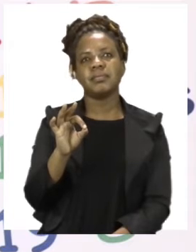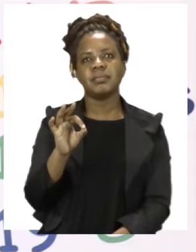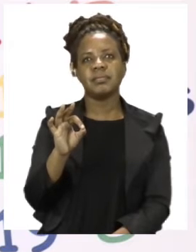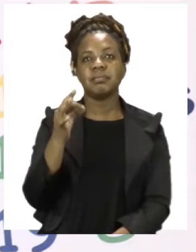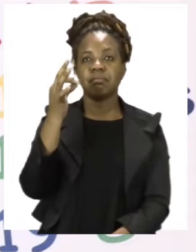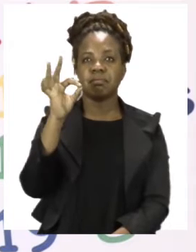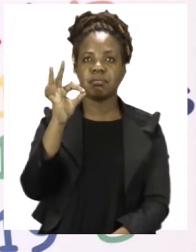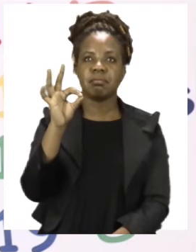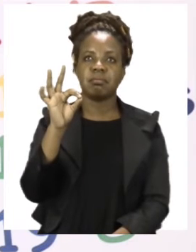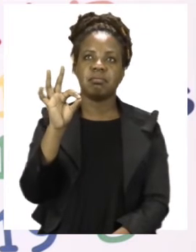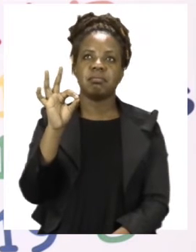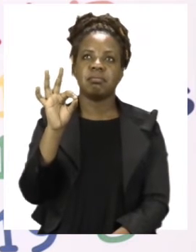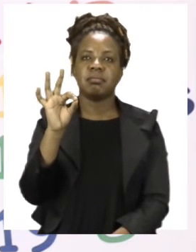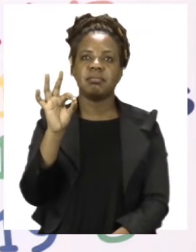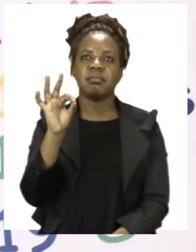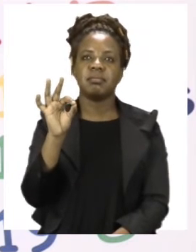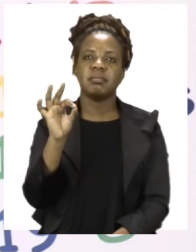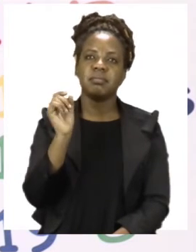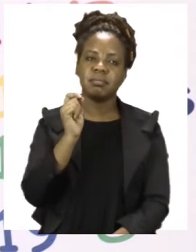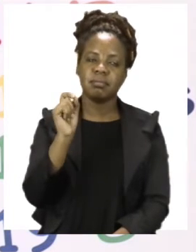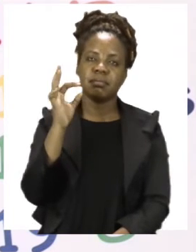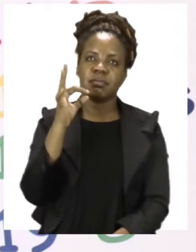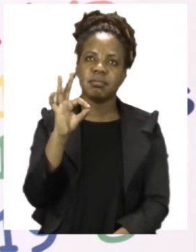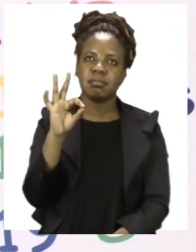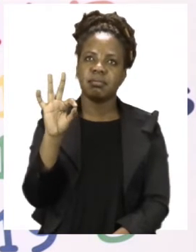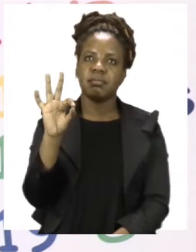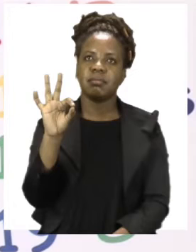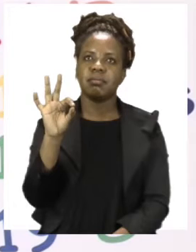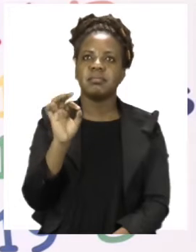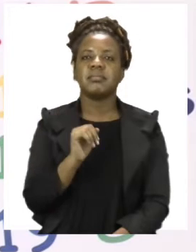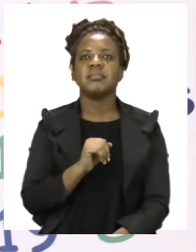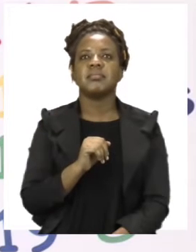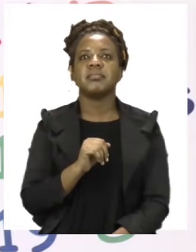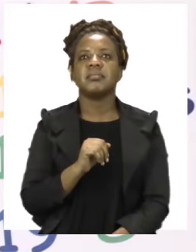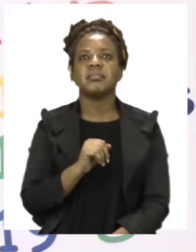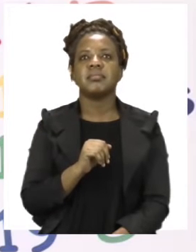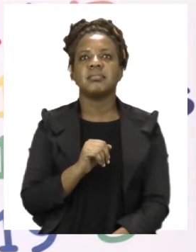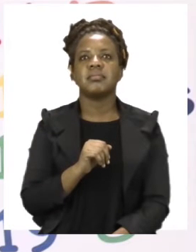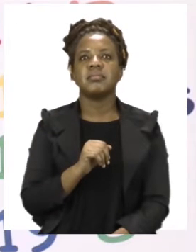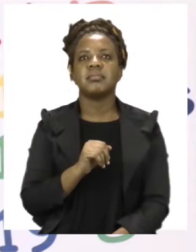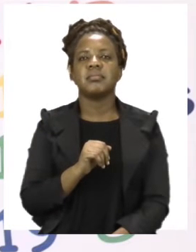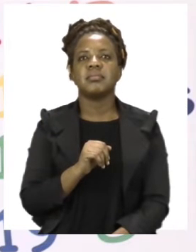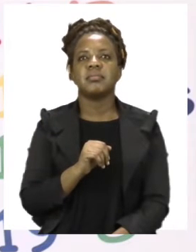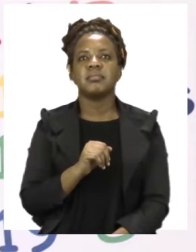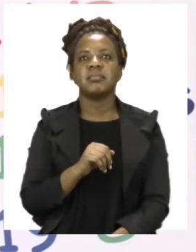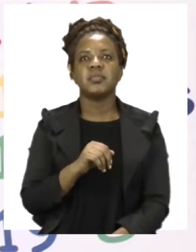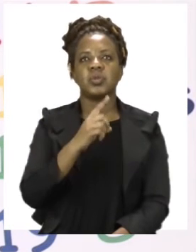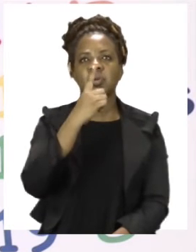have 9. So let us write our 9. And then we are